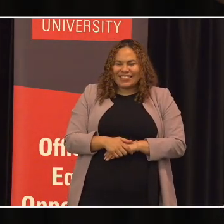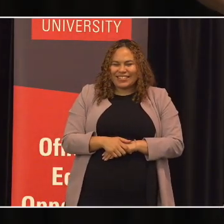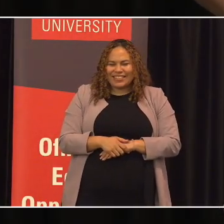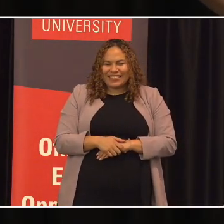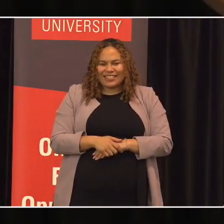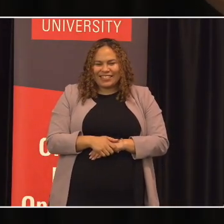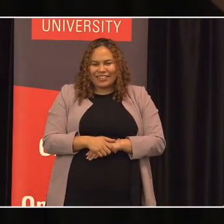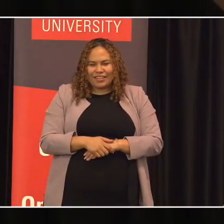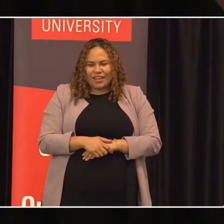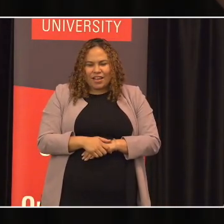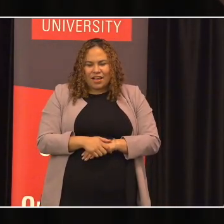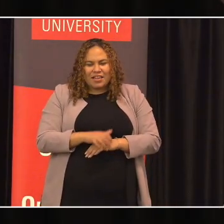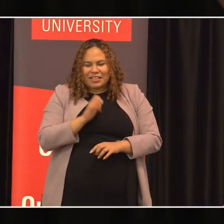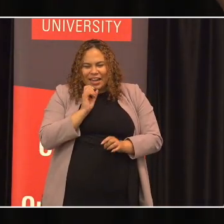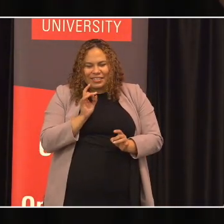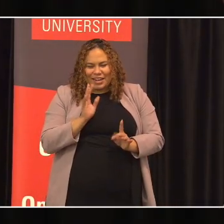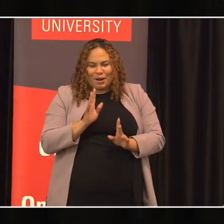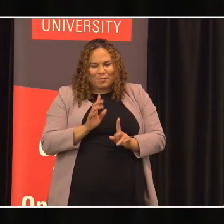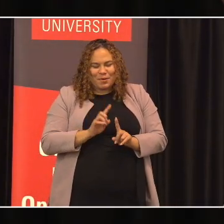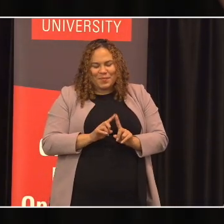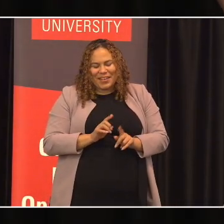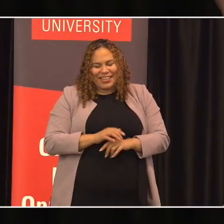awesome.